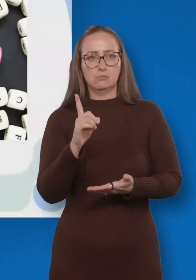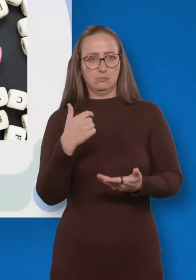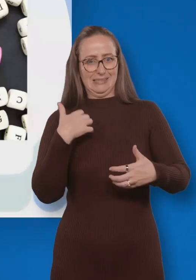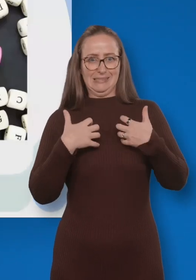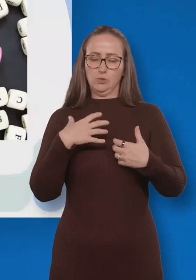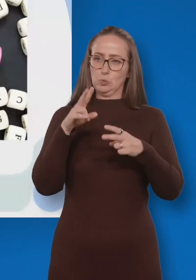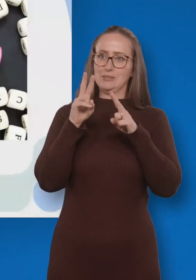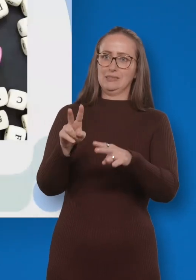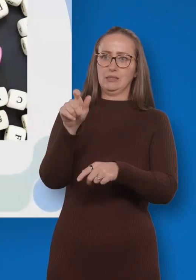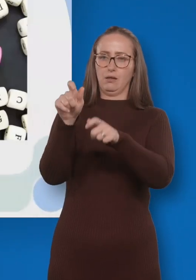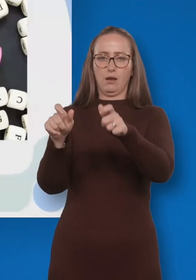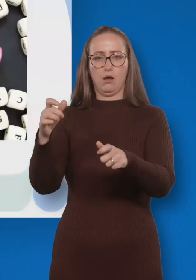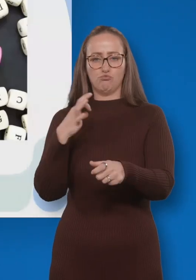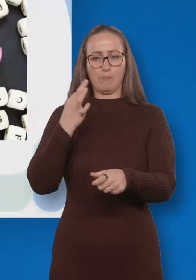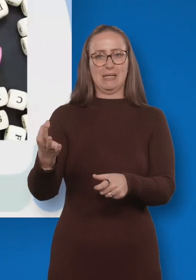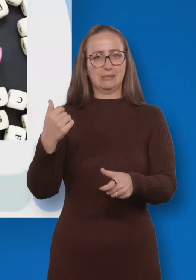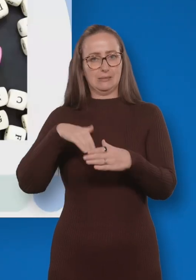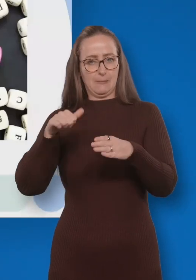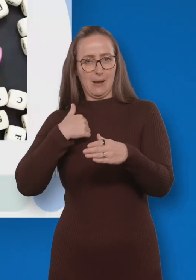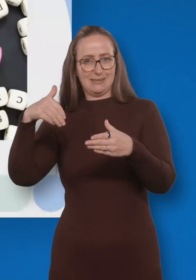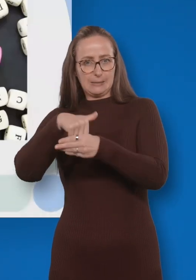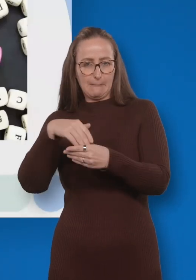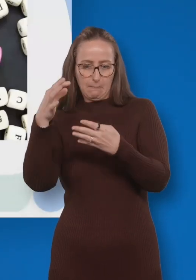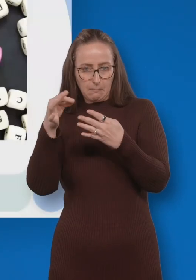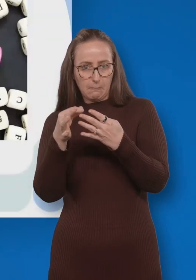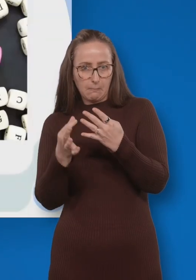see representation in my team. Um,